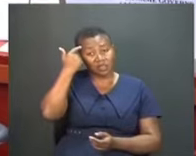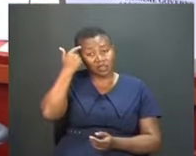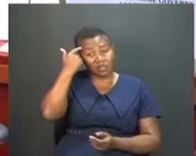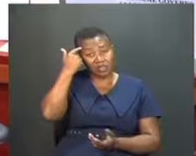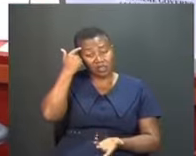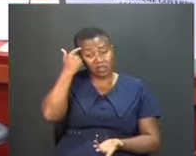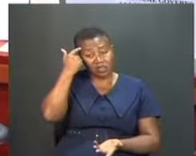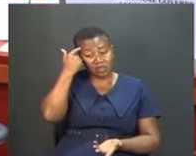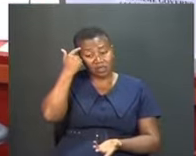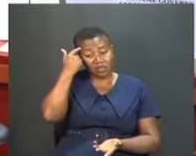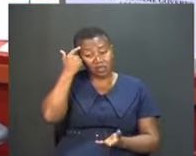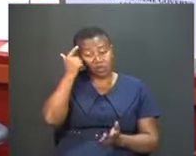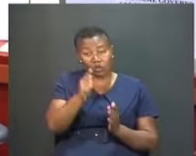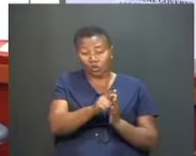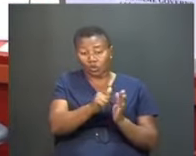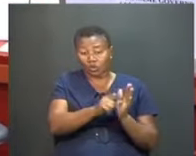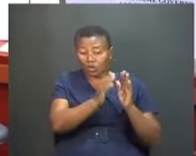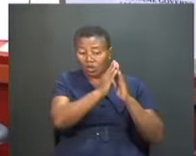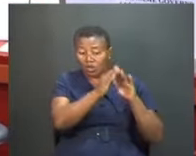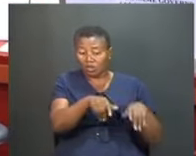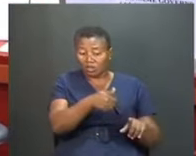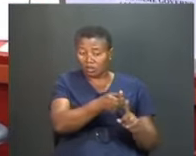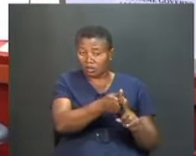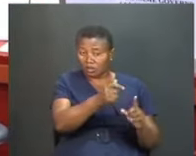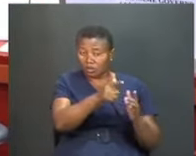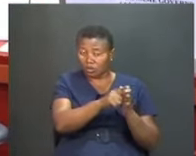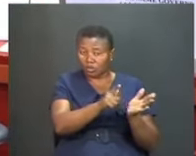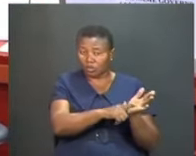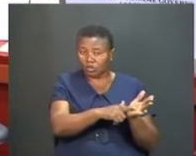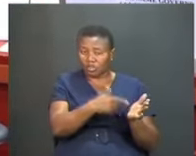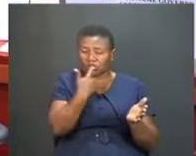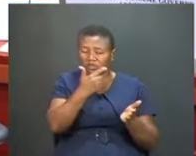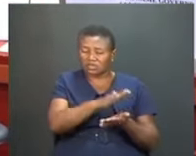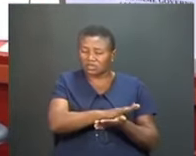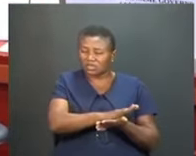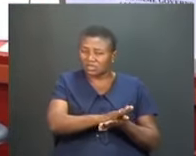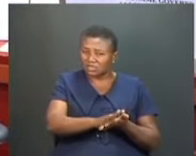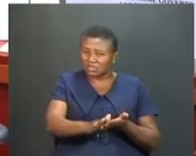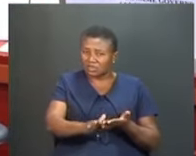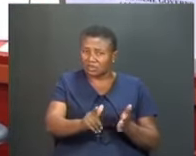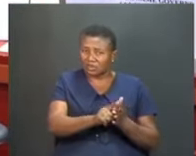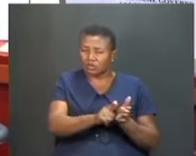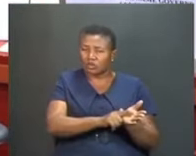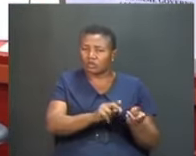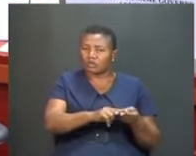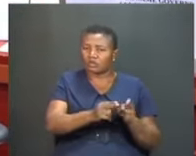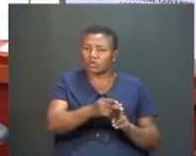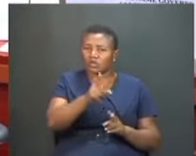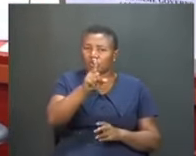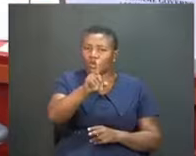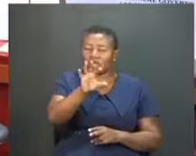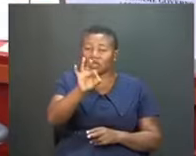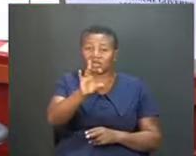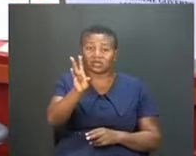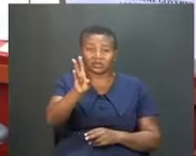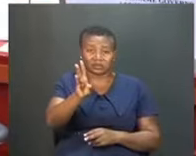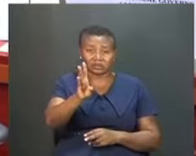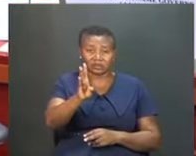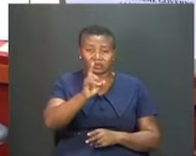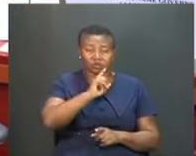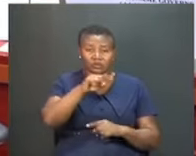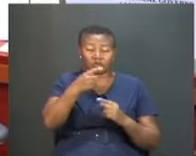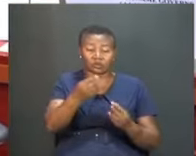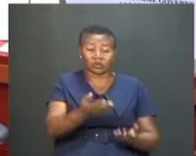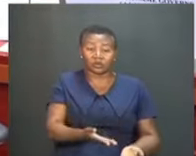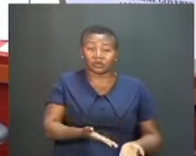with this matter are very clear. Order 197 talks about presentation of